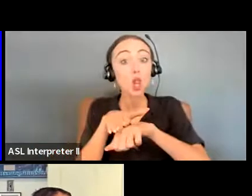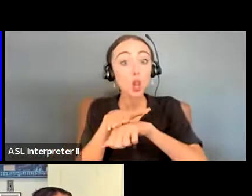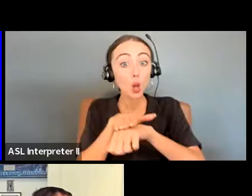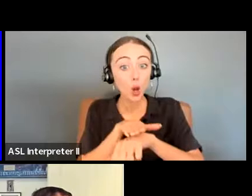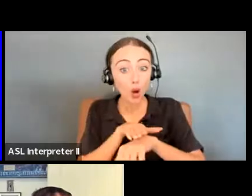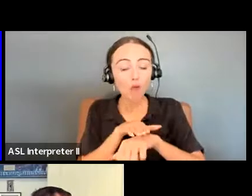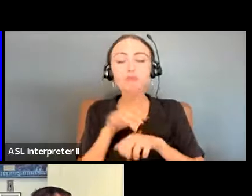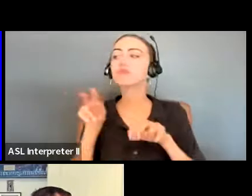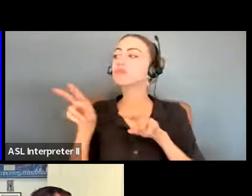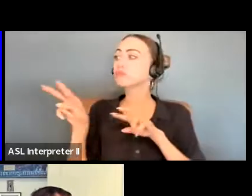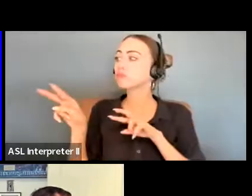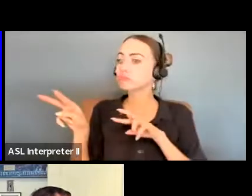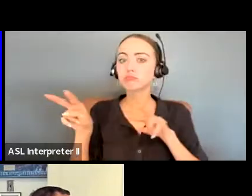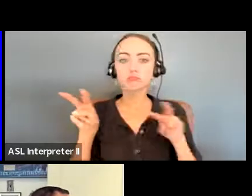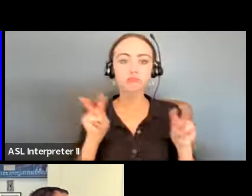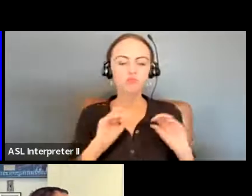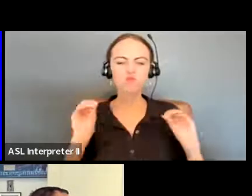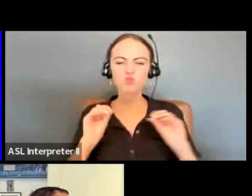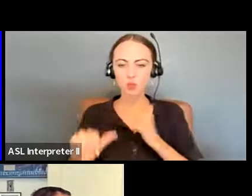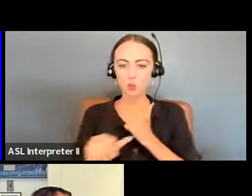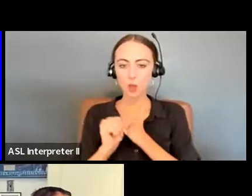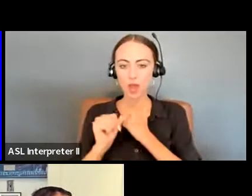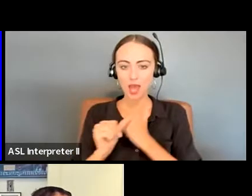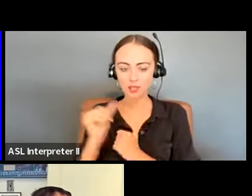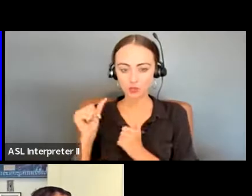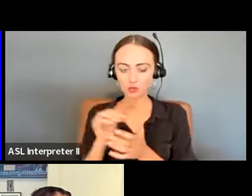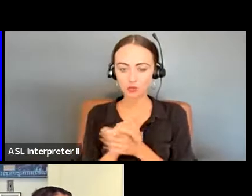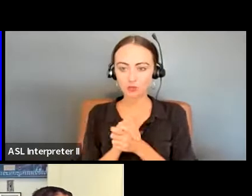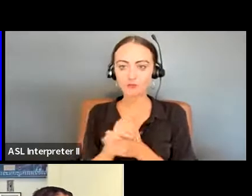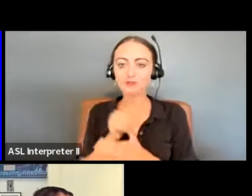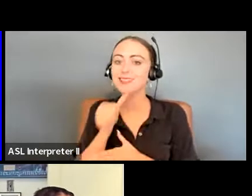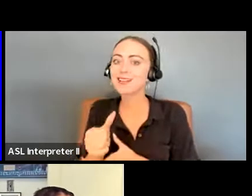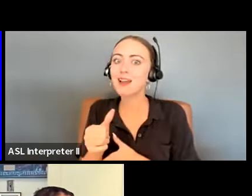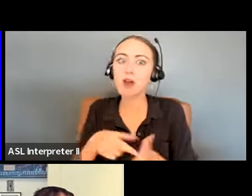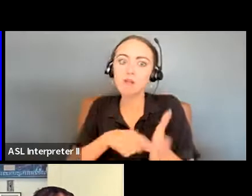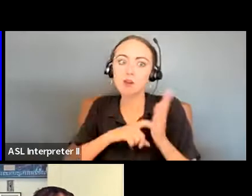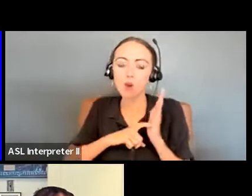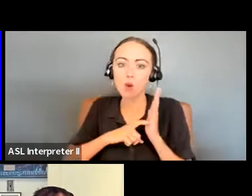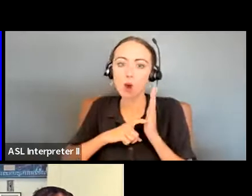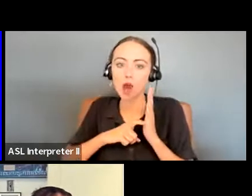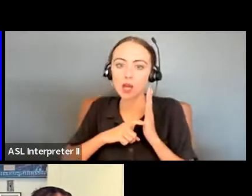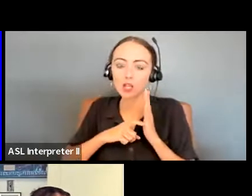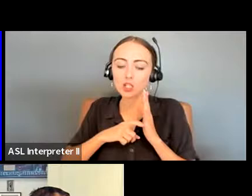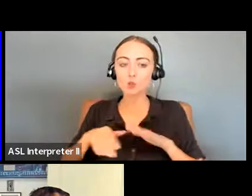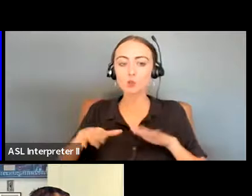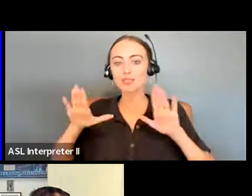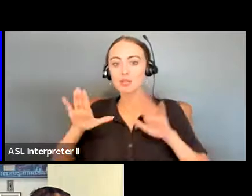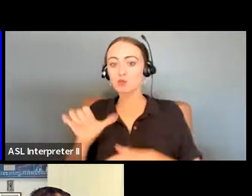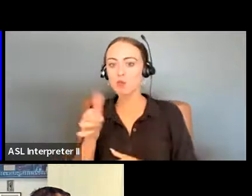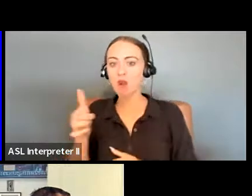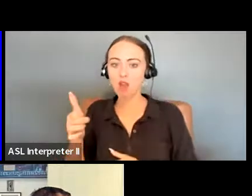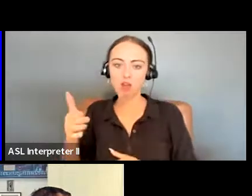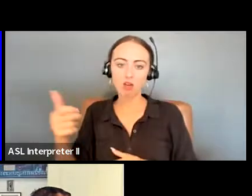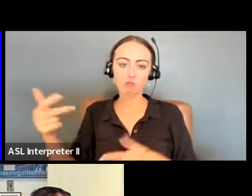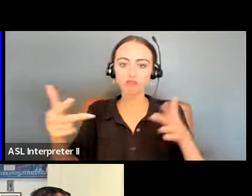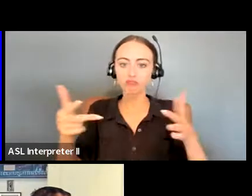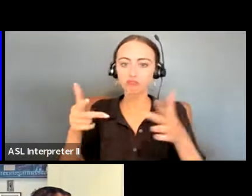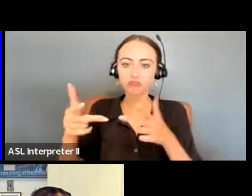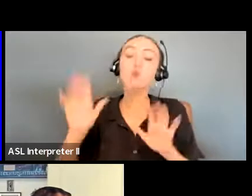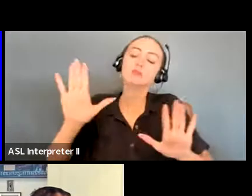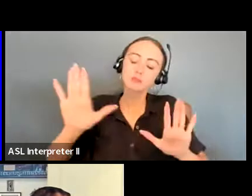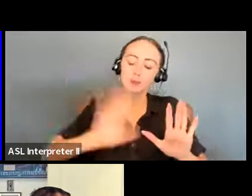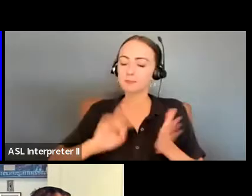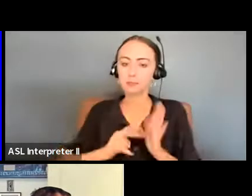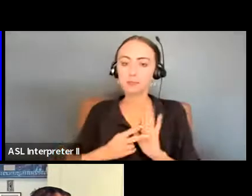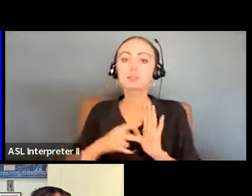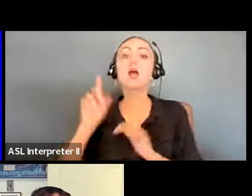to observe and avoid hazards. Riders will not have to yield to other road users. They would have to yield to